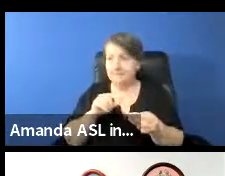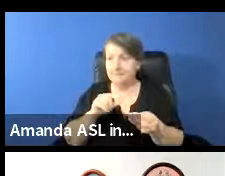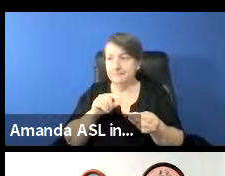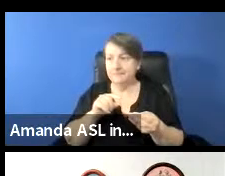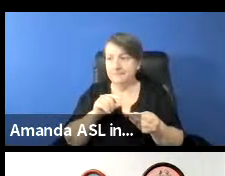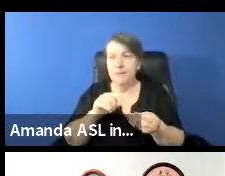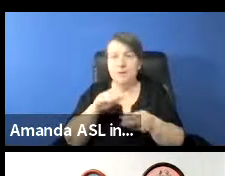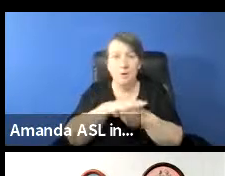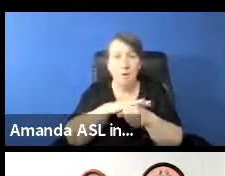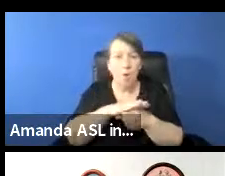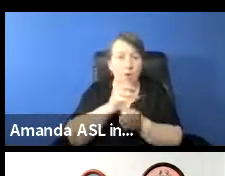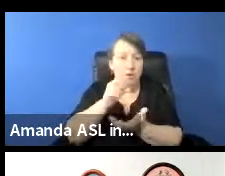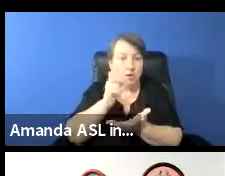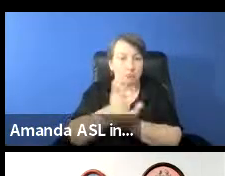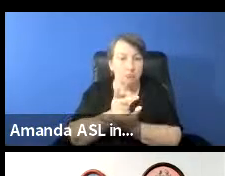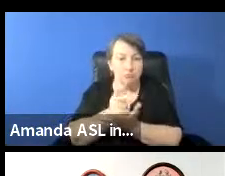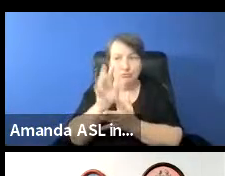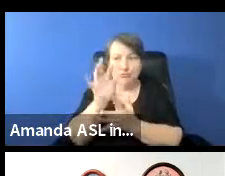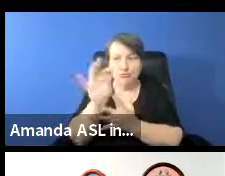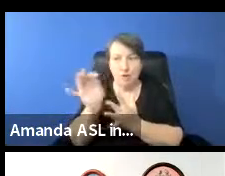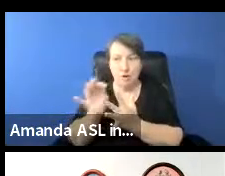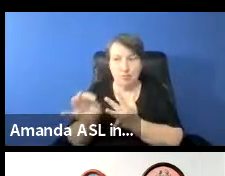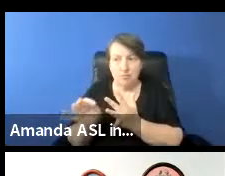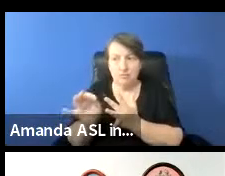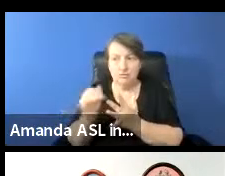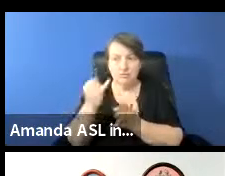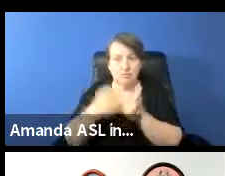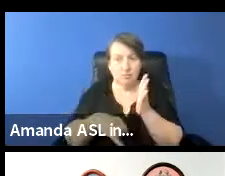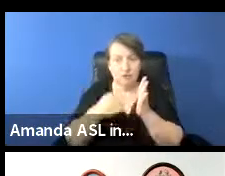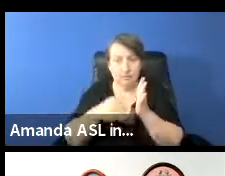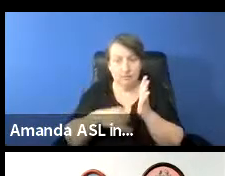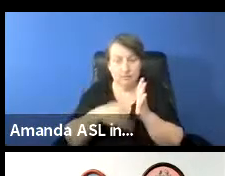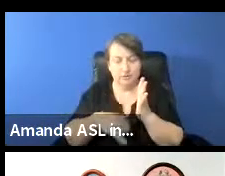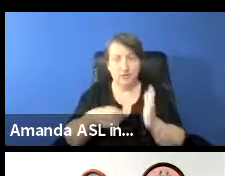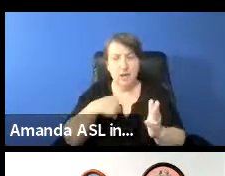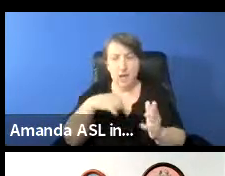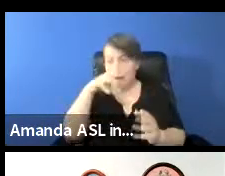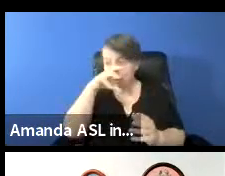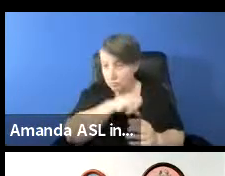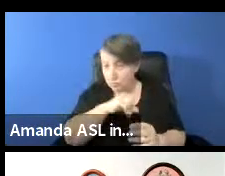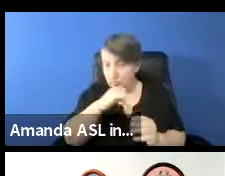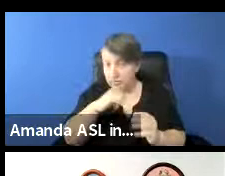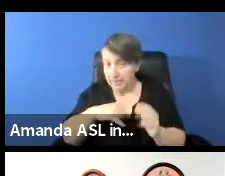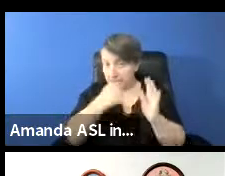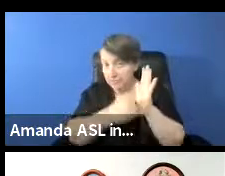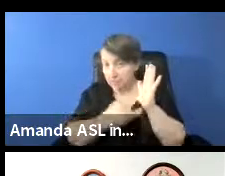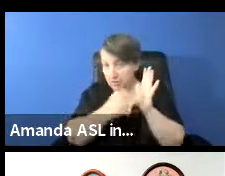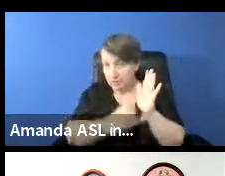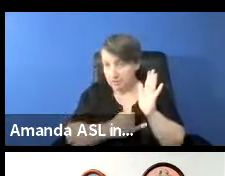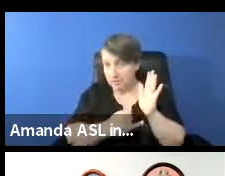locally approved option drawings, and I'm assuming that the drawings that this particular